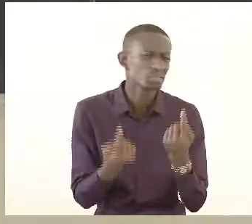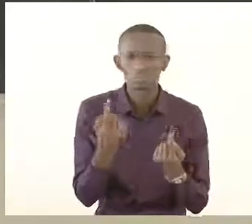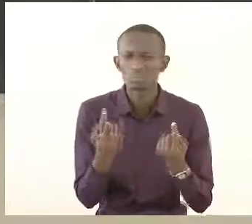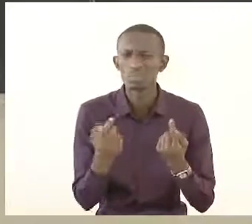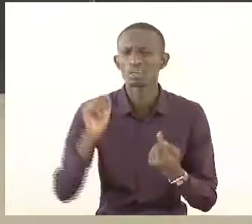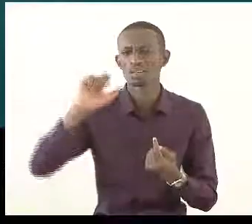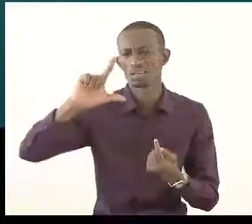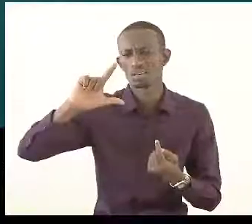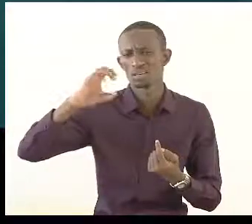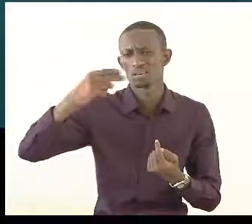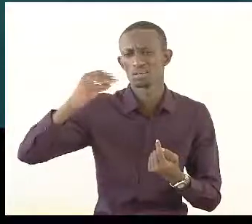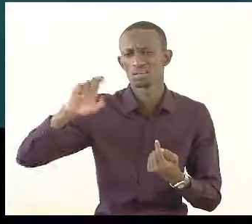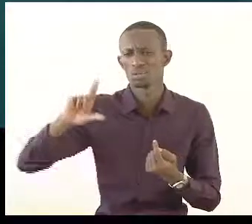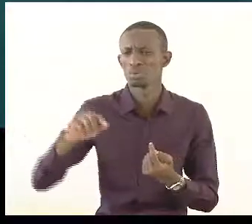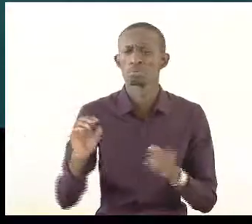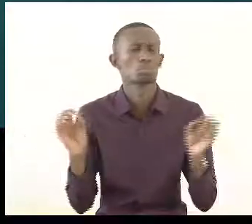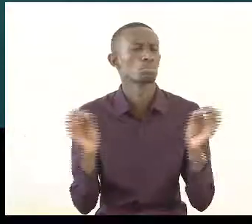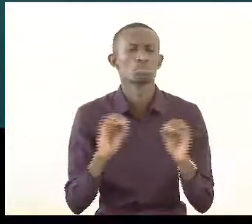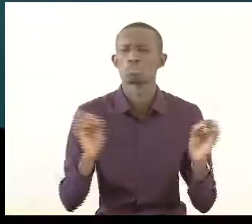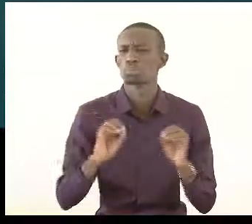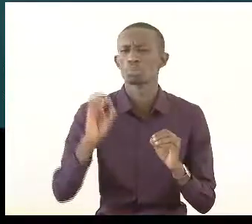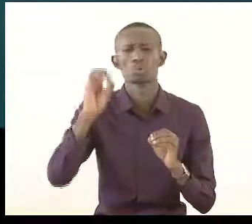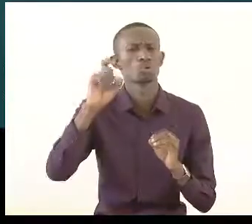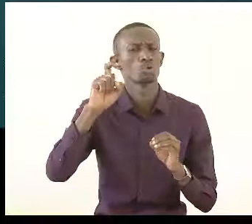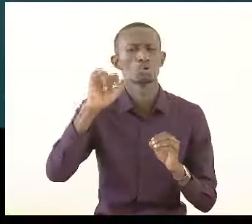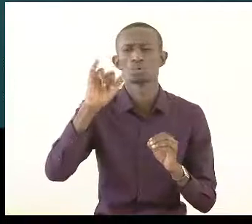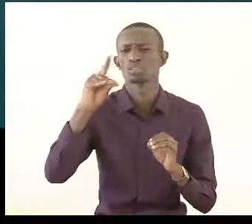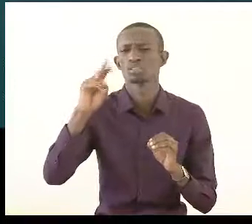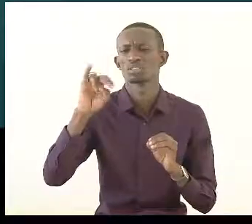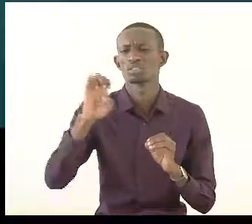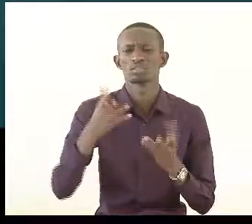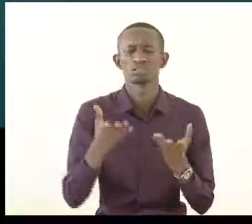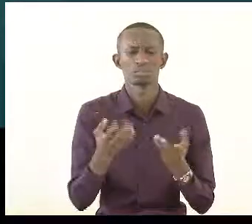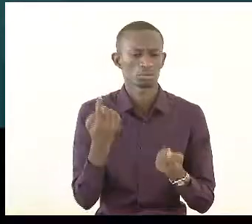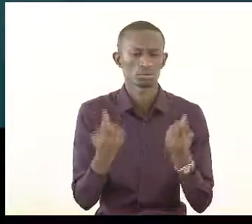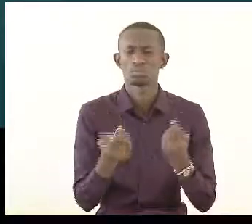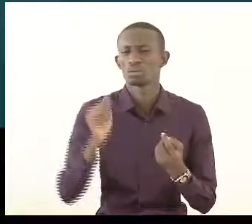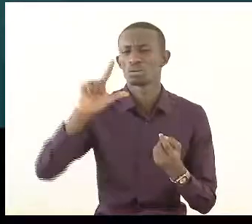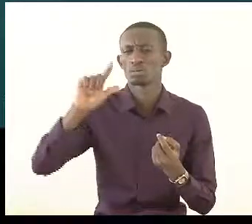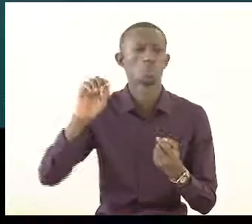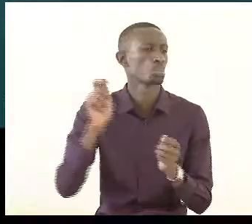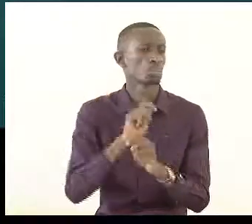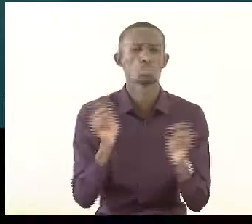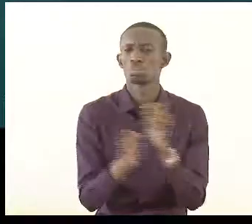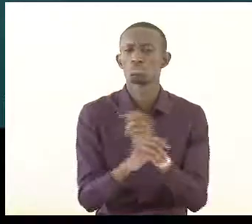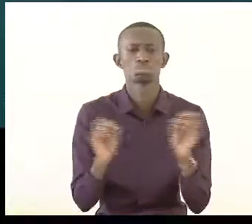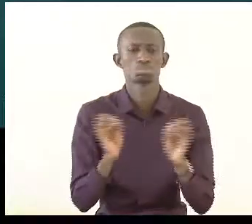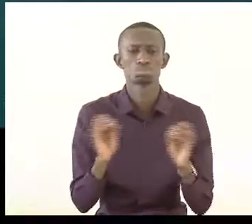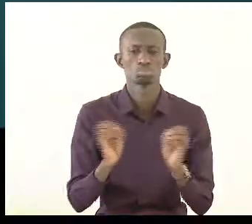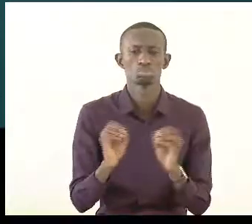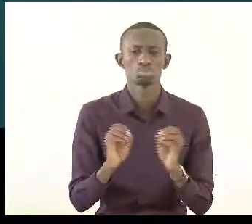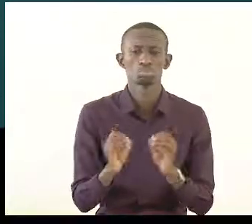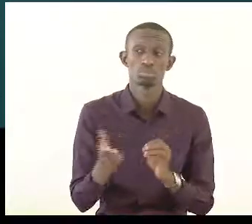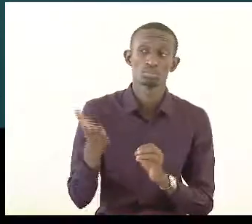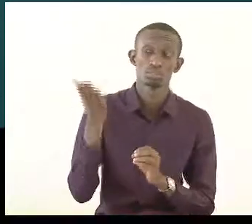oxidized. The alcohol C didn't undergo any change. So that one is